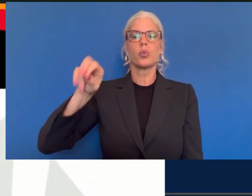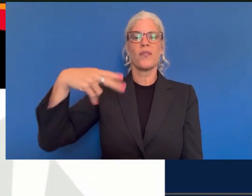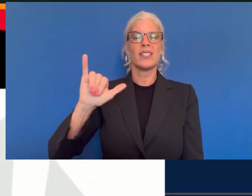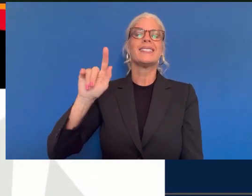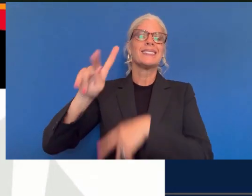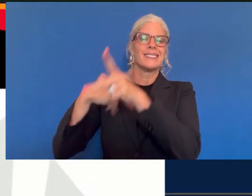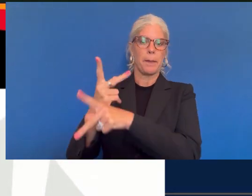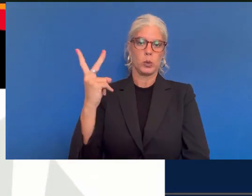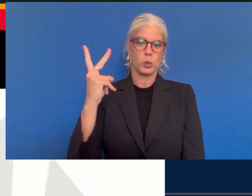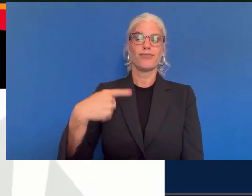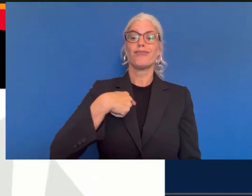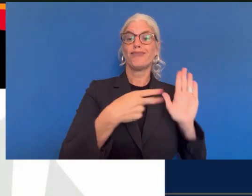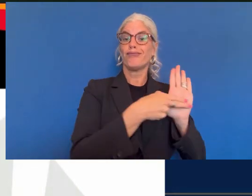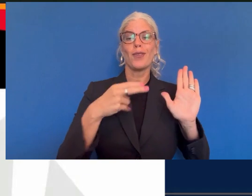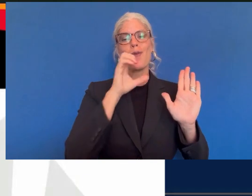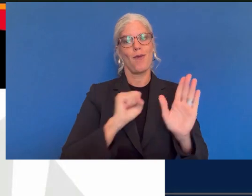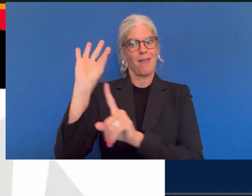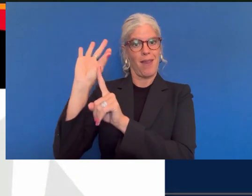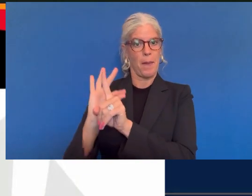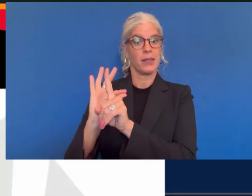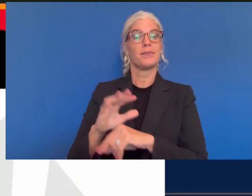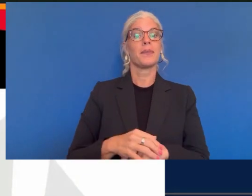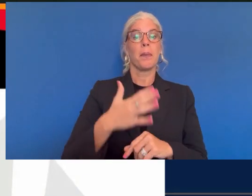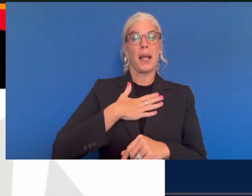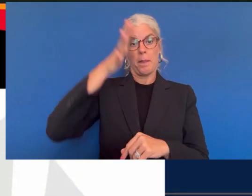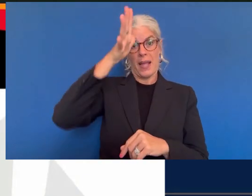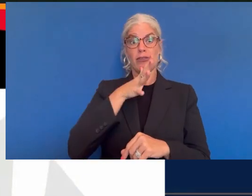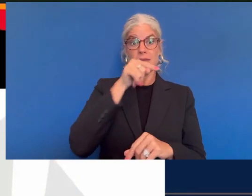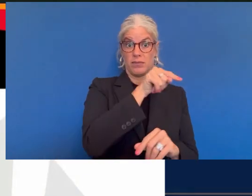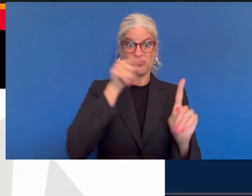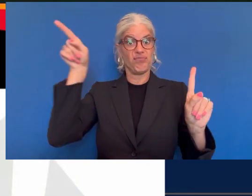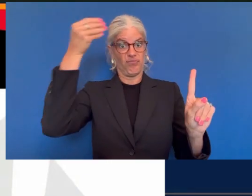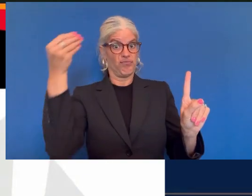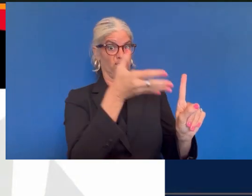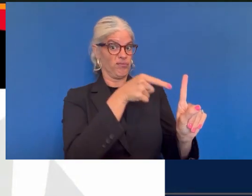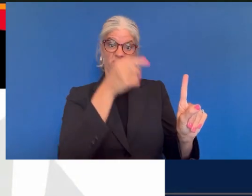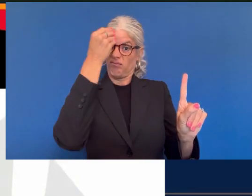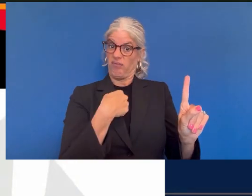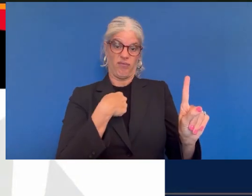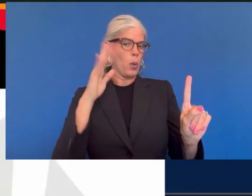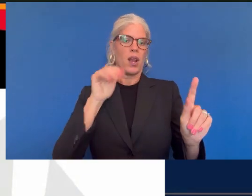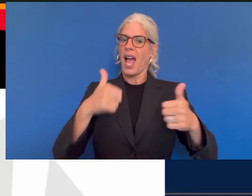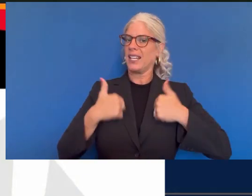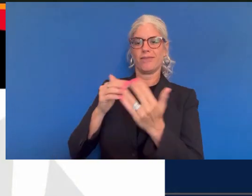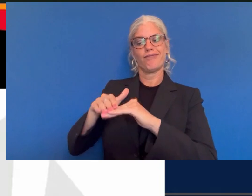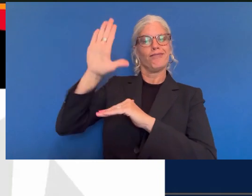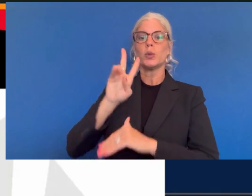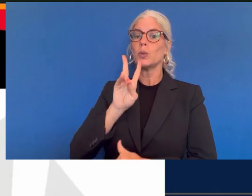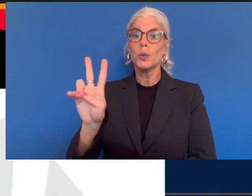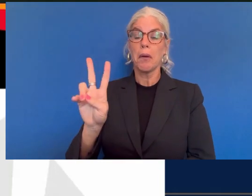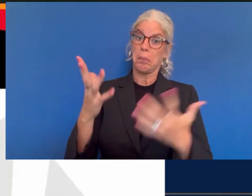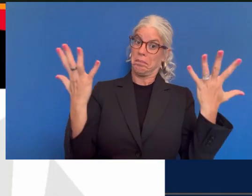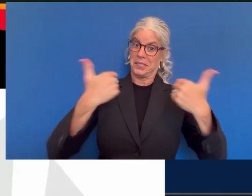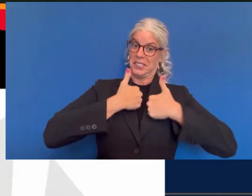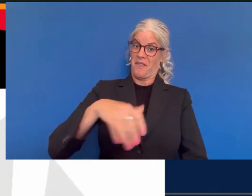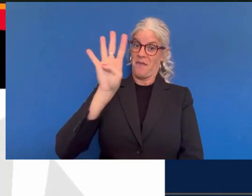was diagnosed at 9 months. My parents were told I wouldn't live past the age of 2, and I'm 45 years old now. And I